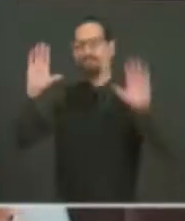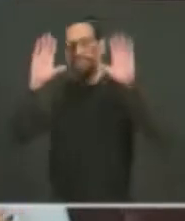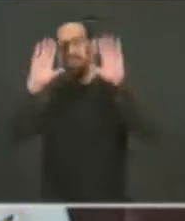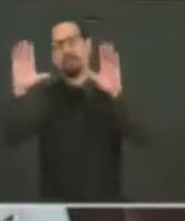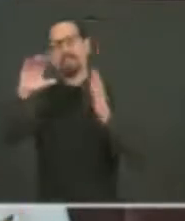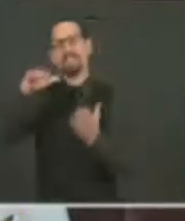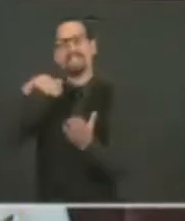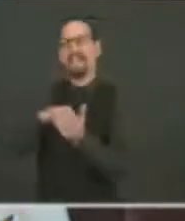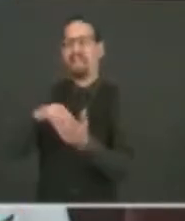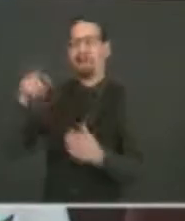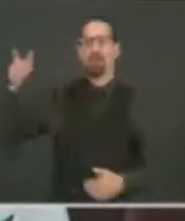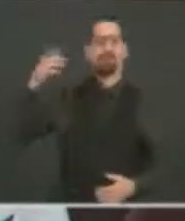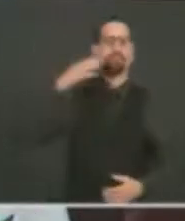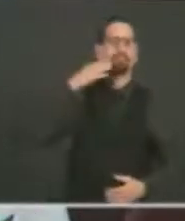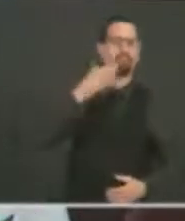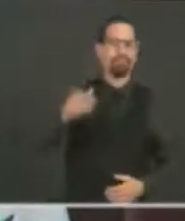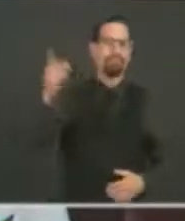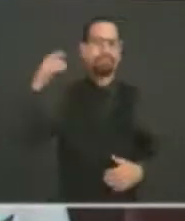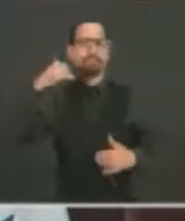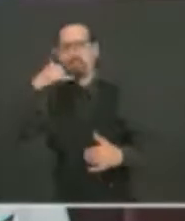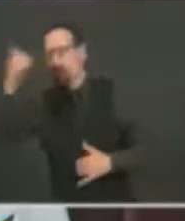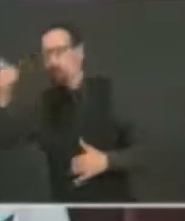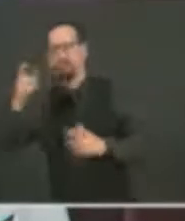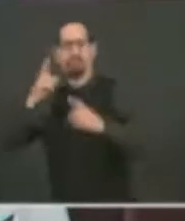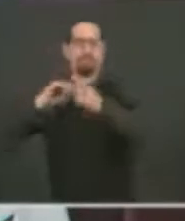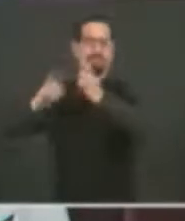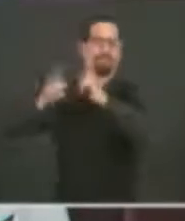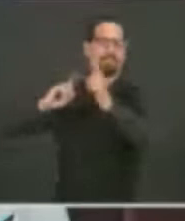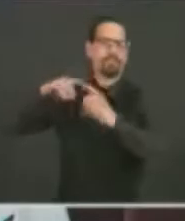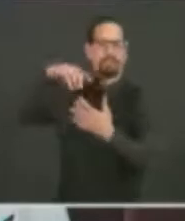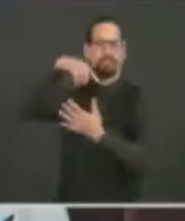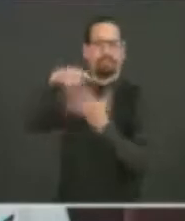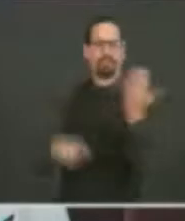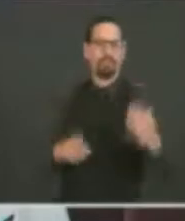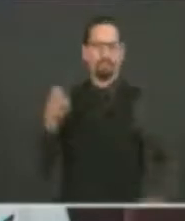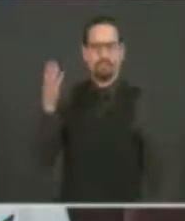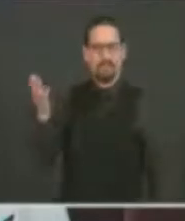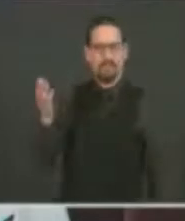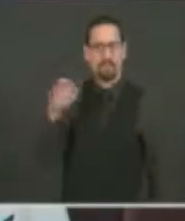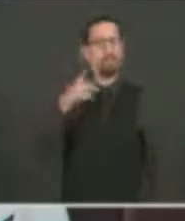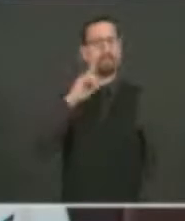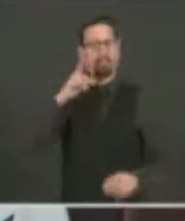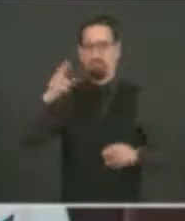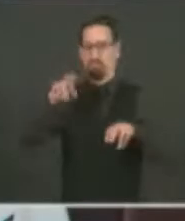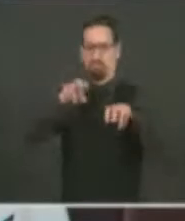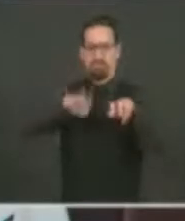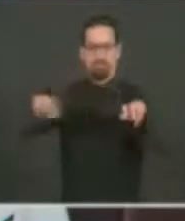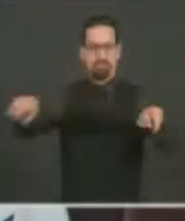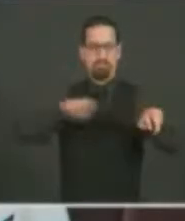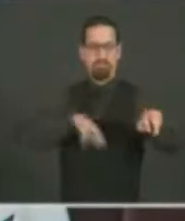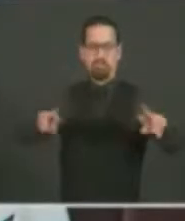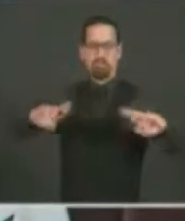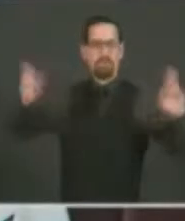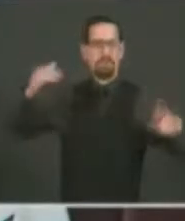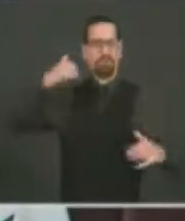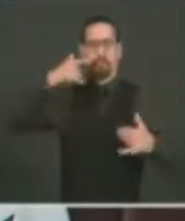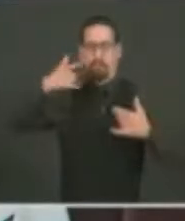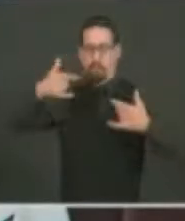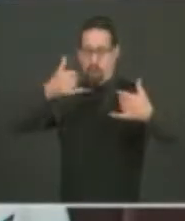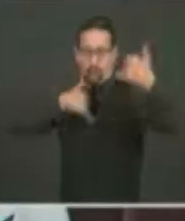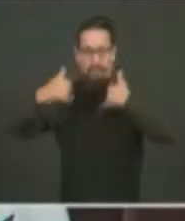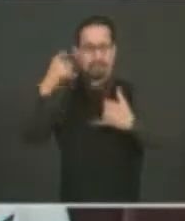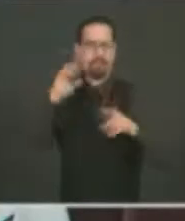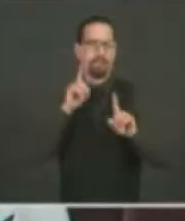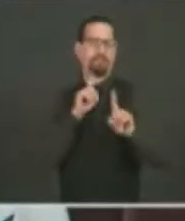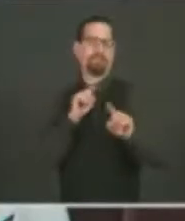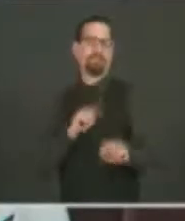it. It's a command center. It is a real live command center. And so if you have a